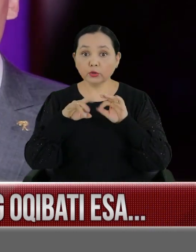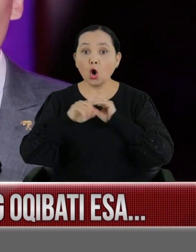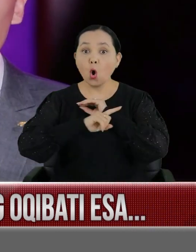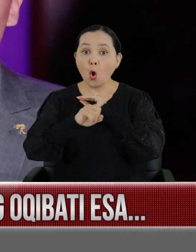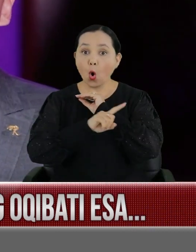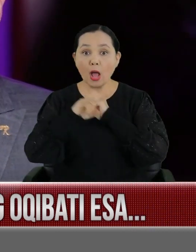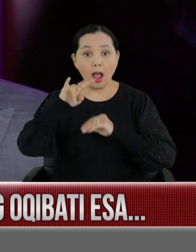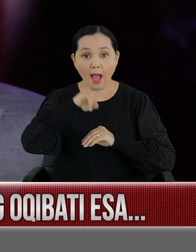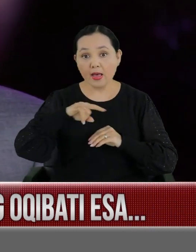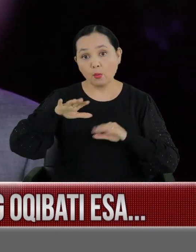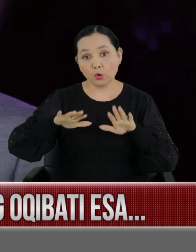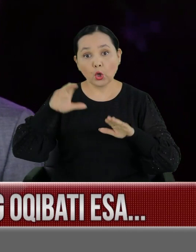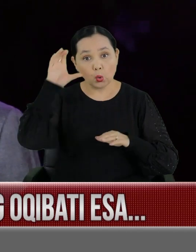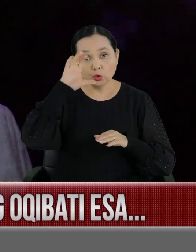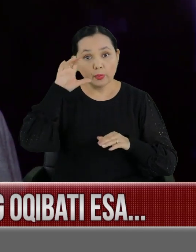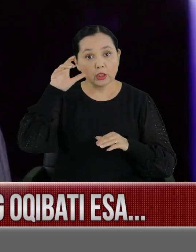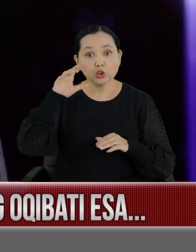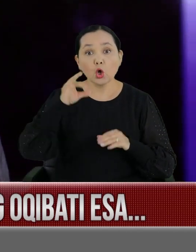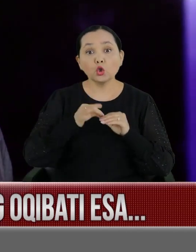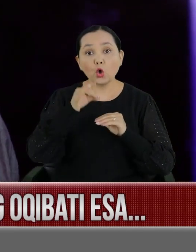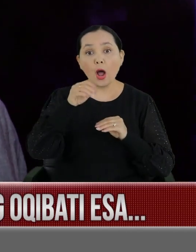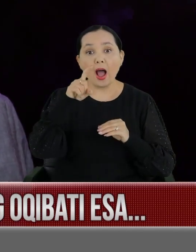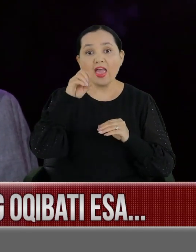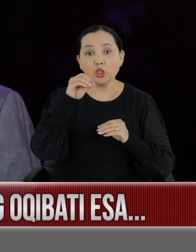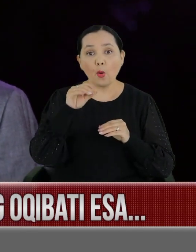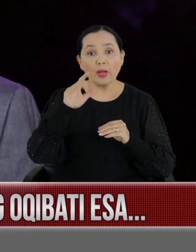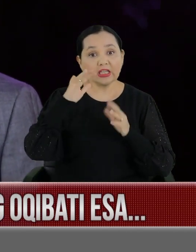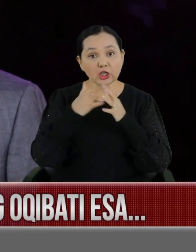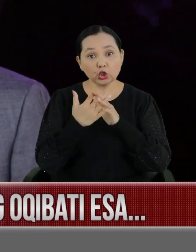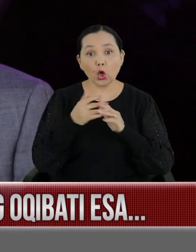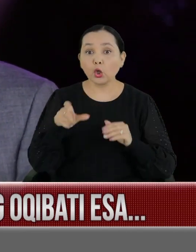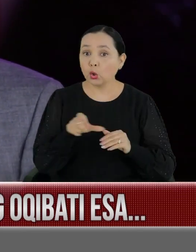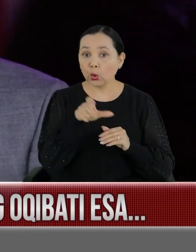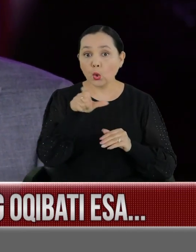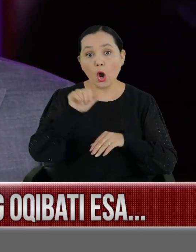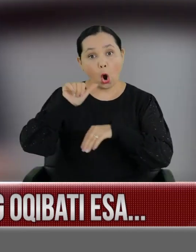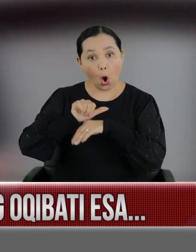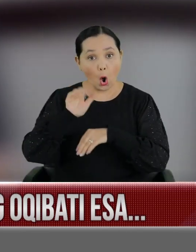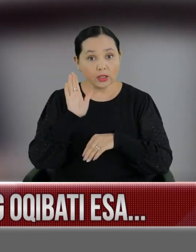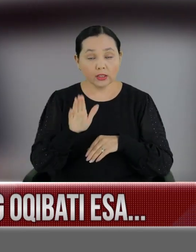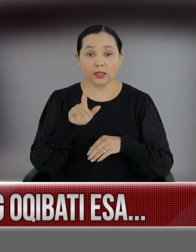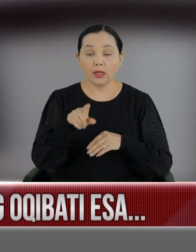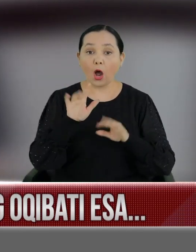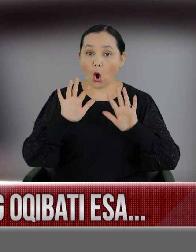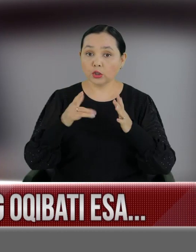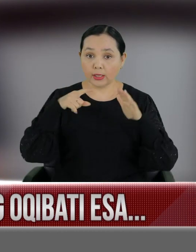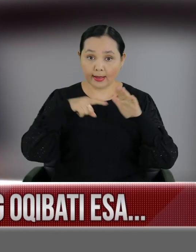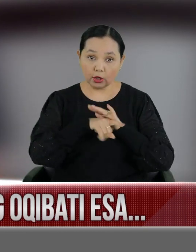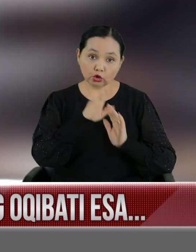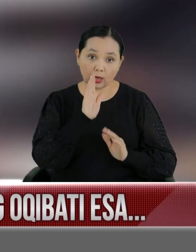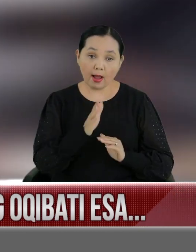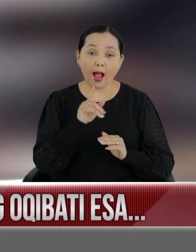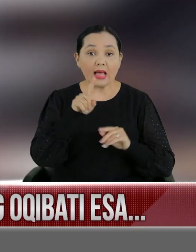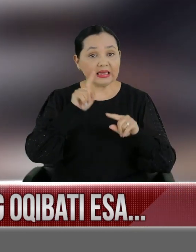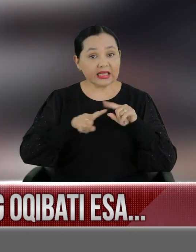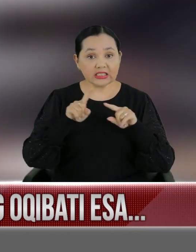Qo'qon aeroport yo'lining O'zbekiston tumani Hayotobod qishlog'idan o'tgan qismida yo'l chetiga qoldirib, hodisa joyidan yashirinishadi.